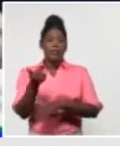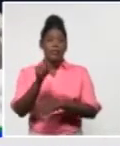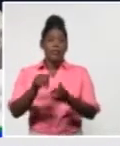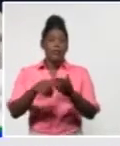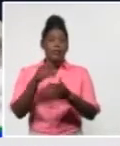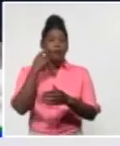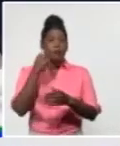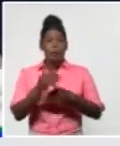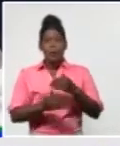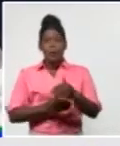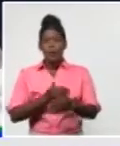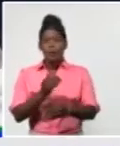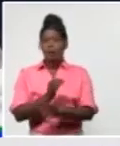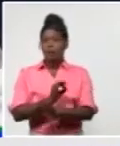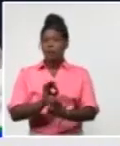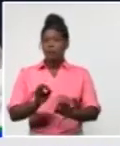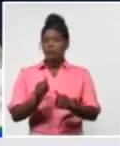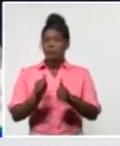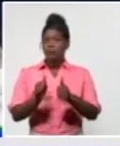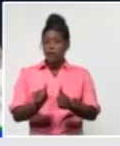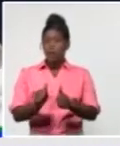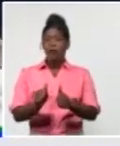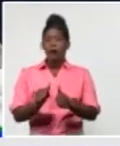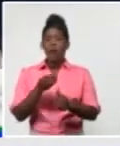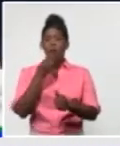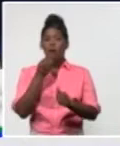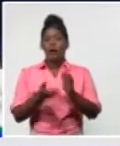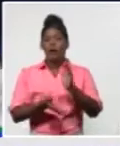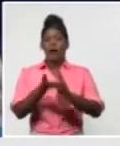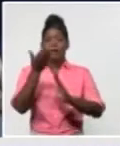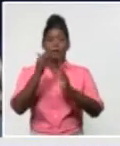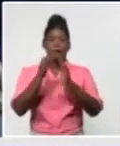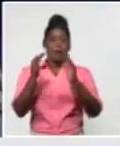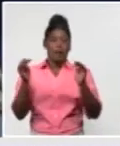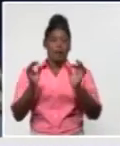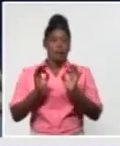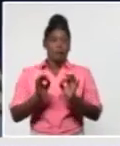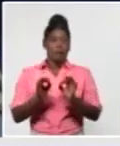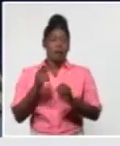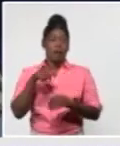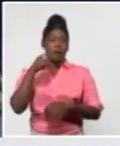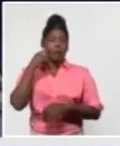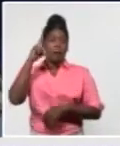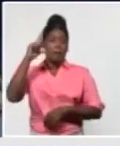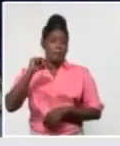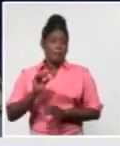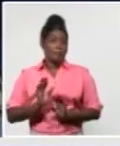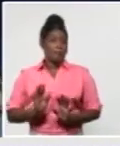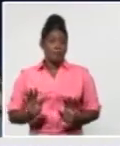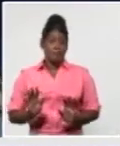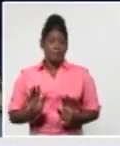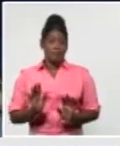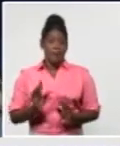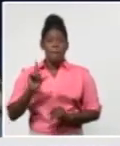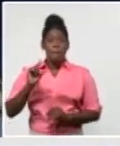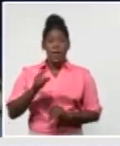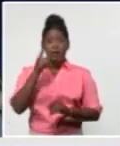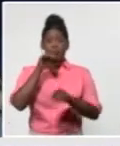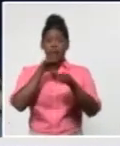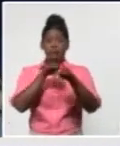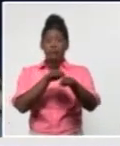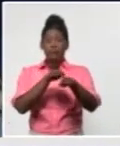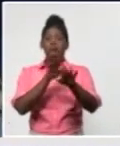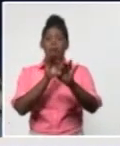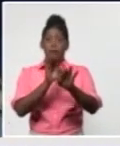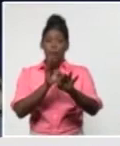the patients if they are evolving favorably and have a negative PCR after 10 days of admission. And